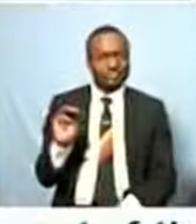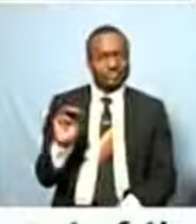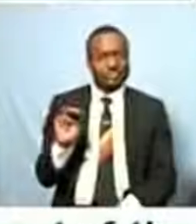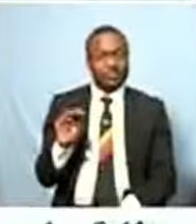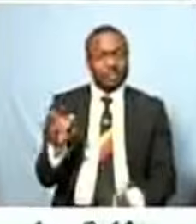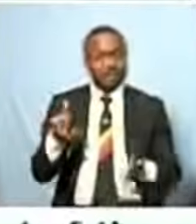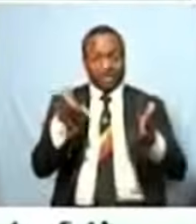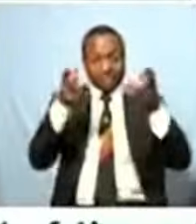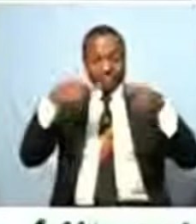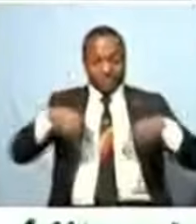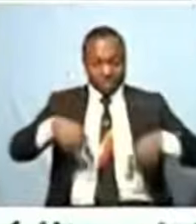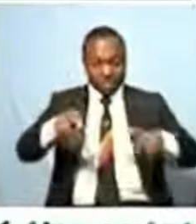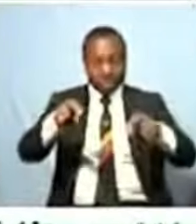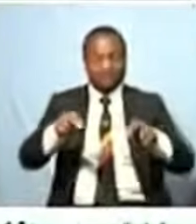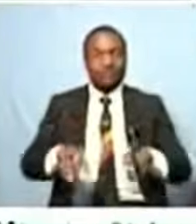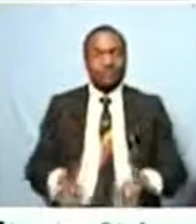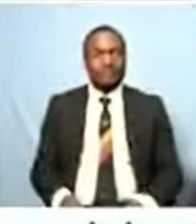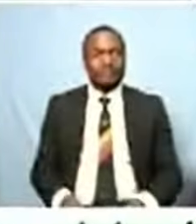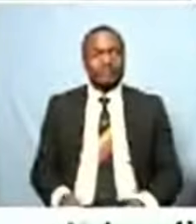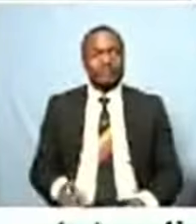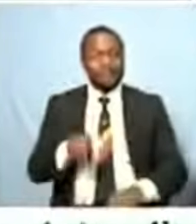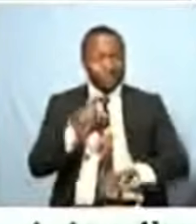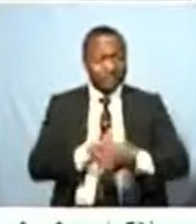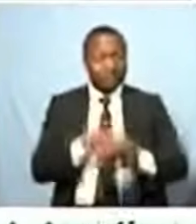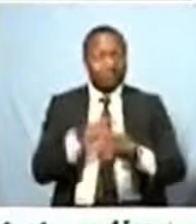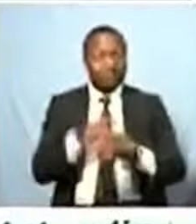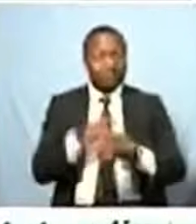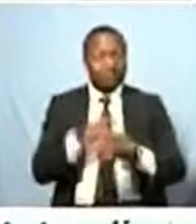gravel road during this time?